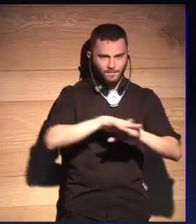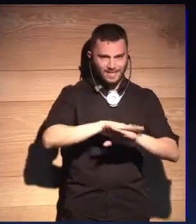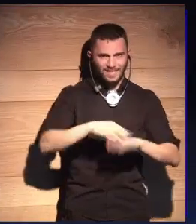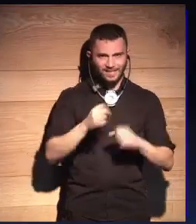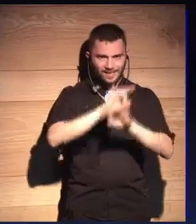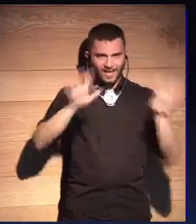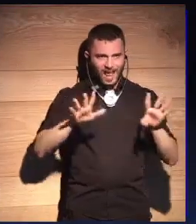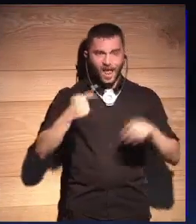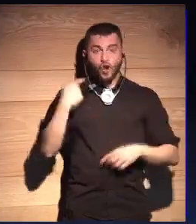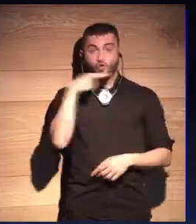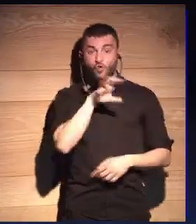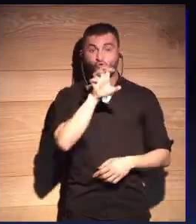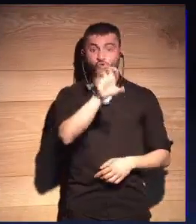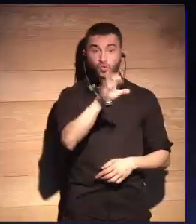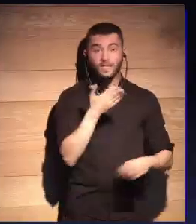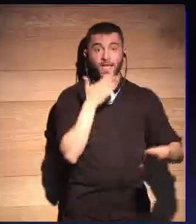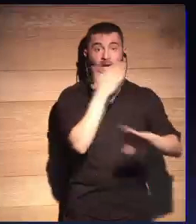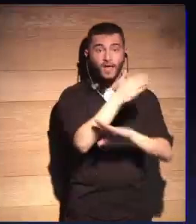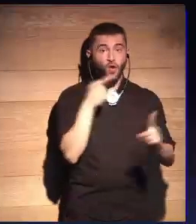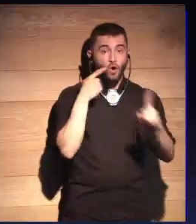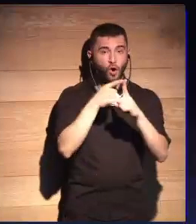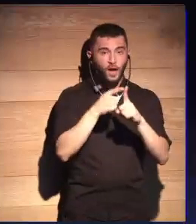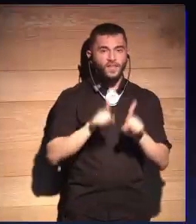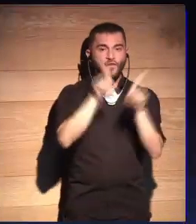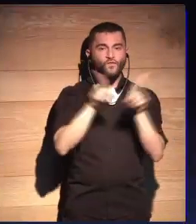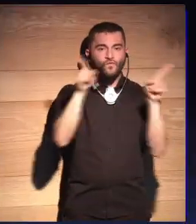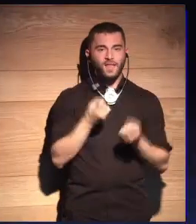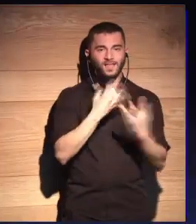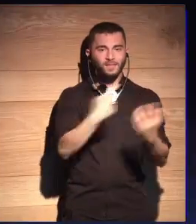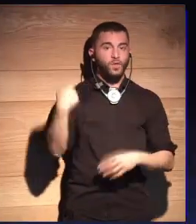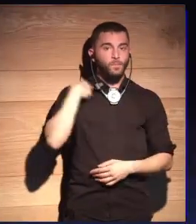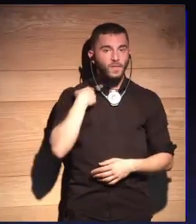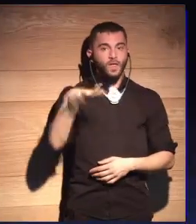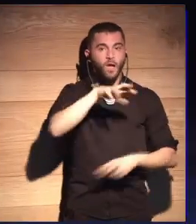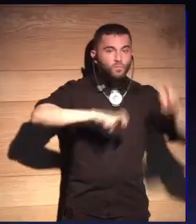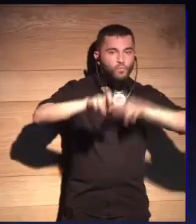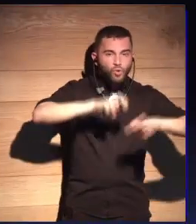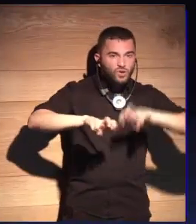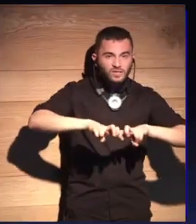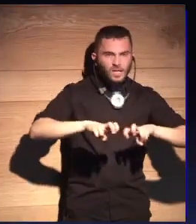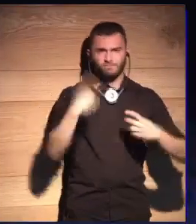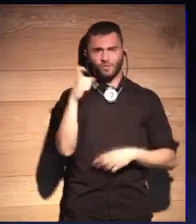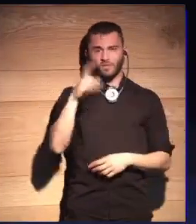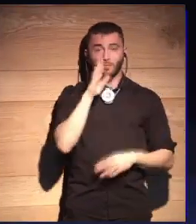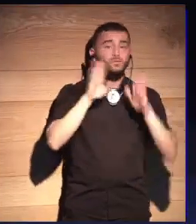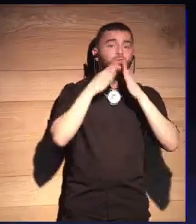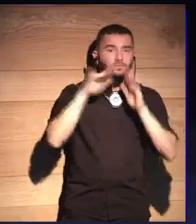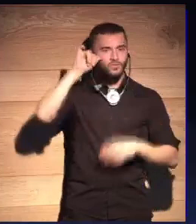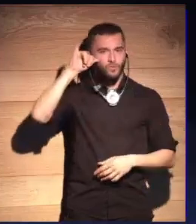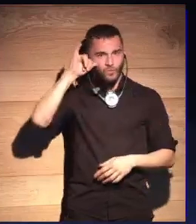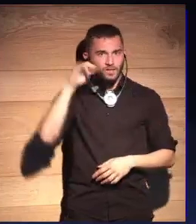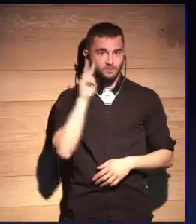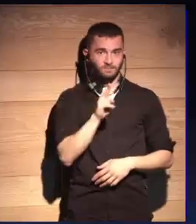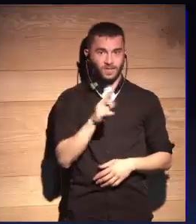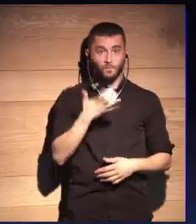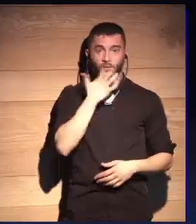the foundations, we shouldn't go to Russia to look for sources of disinformation that emerge in